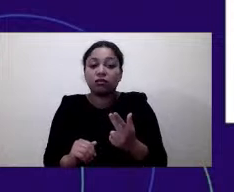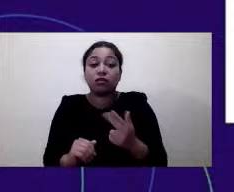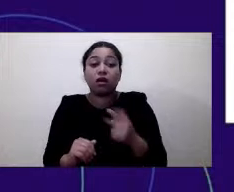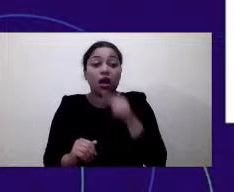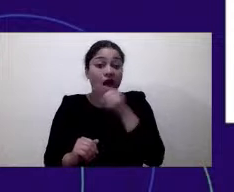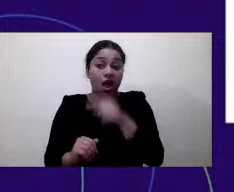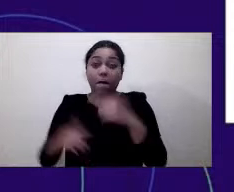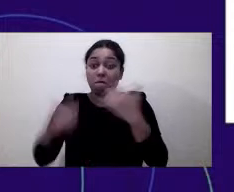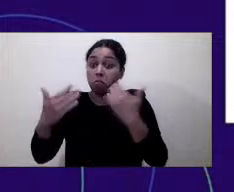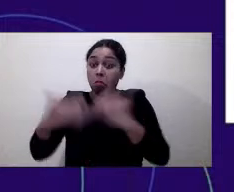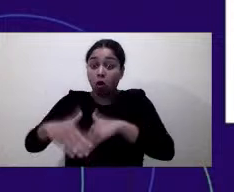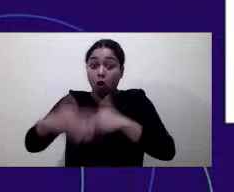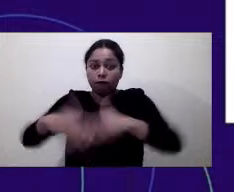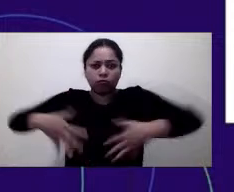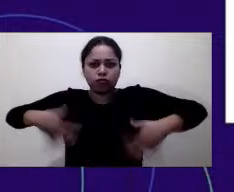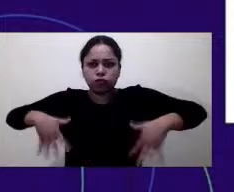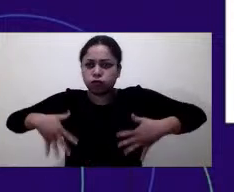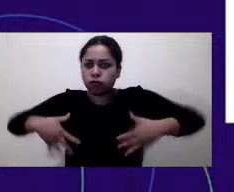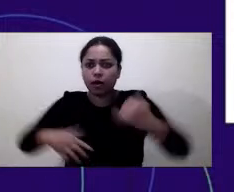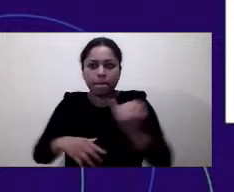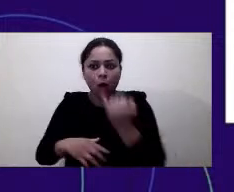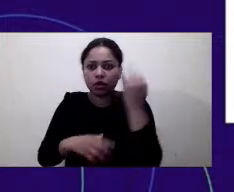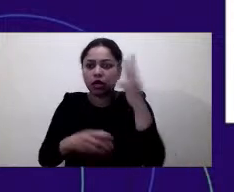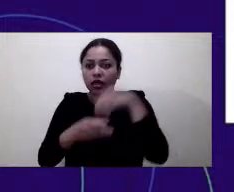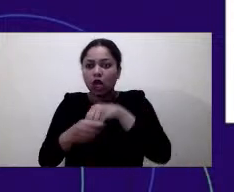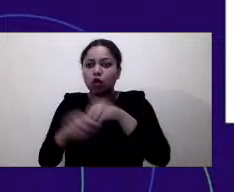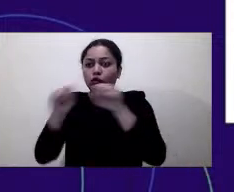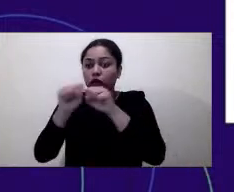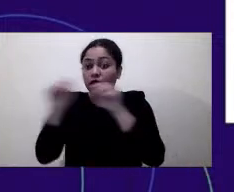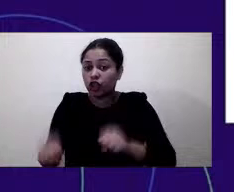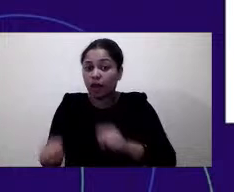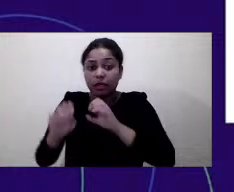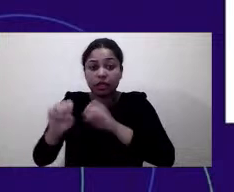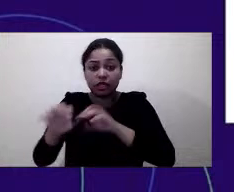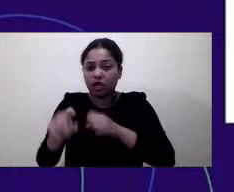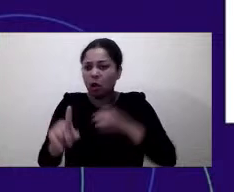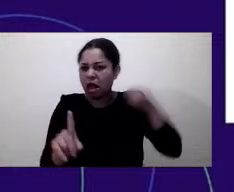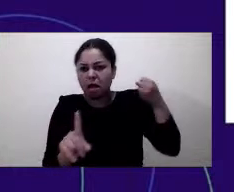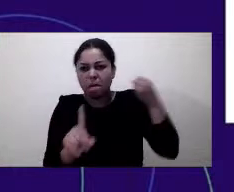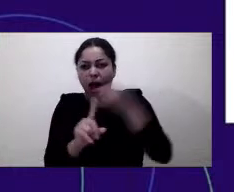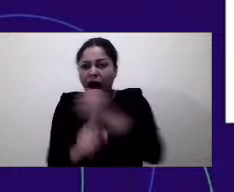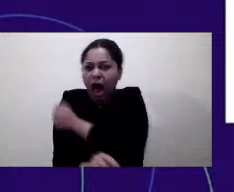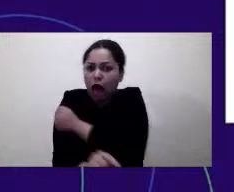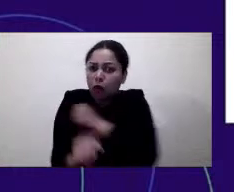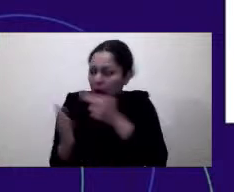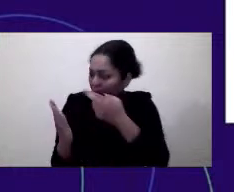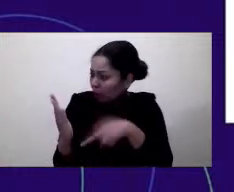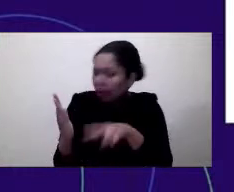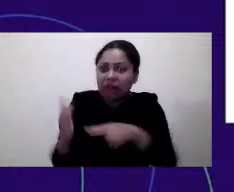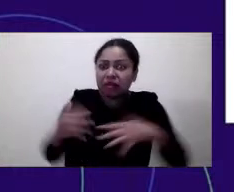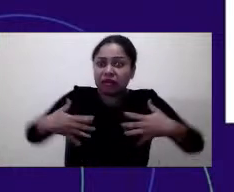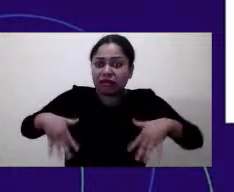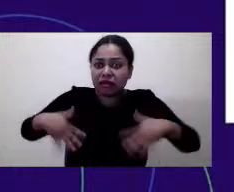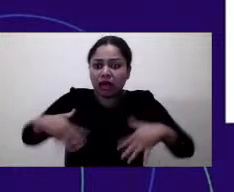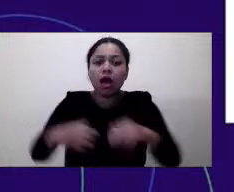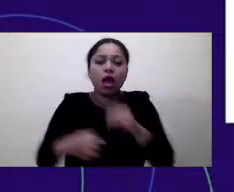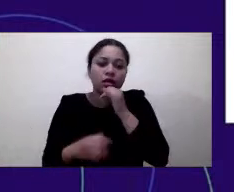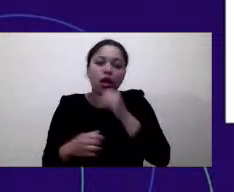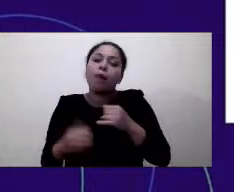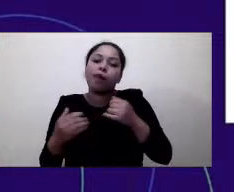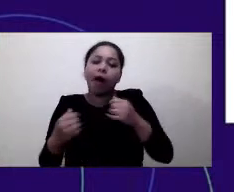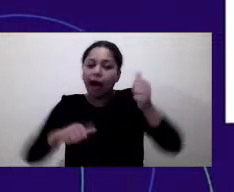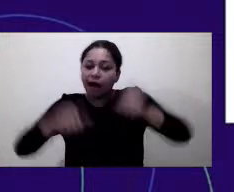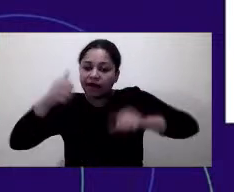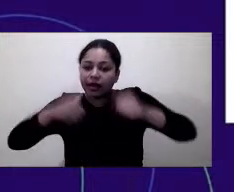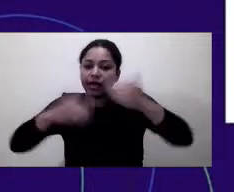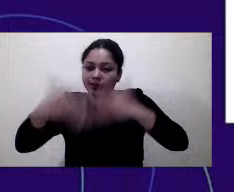on education, which have like a very huge impact on students' lives, such as proficiency exams or entrance exams